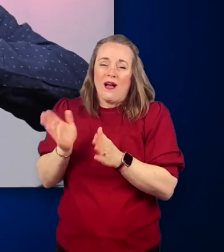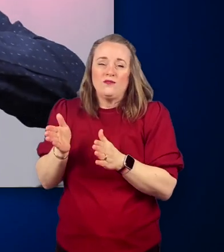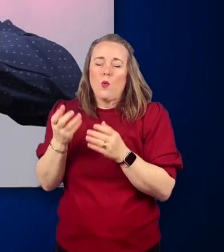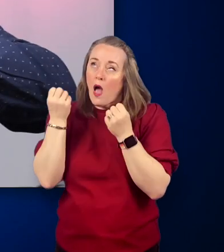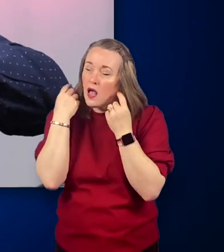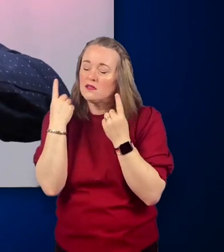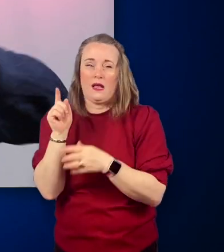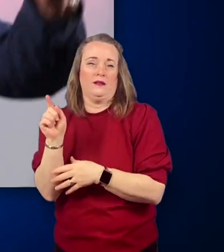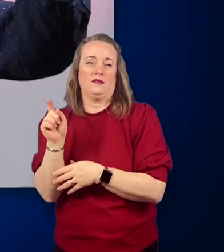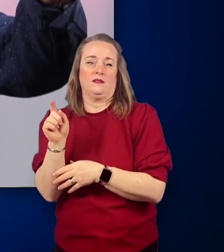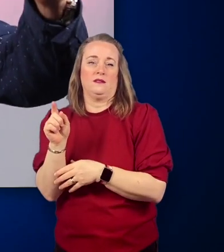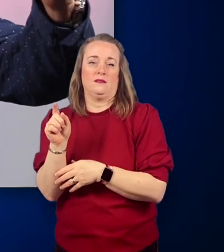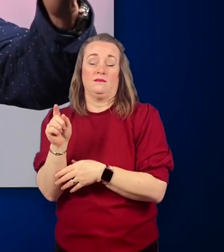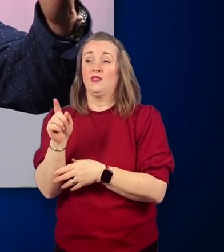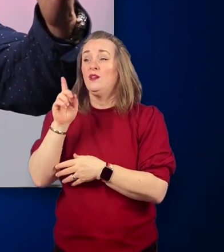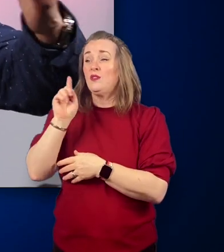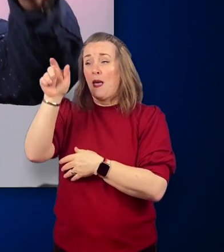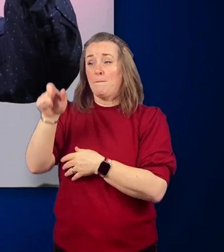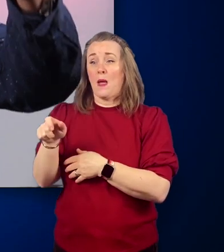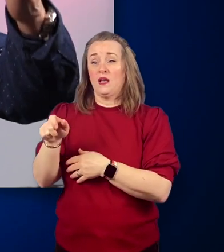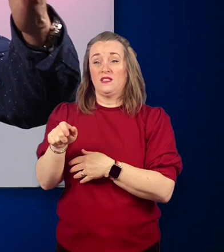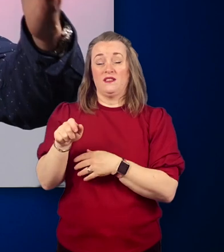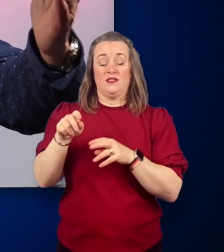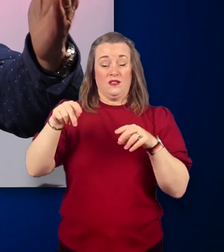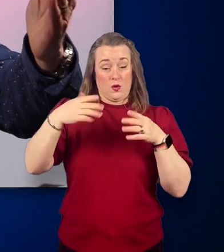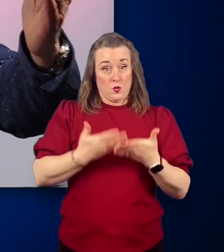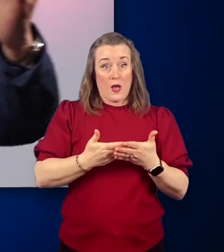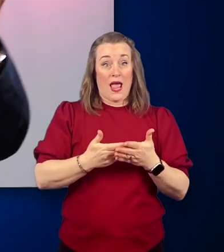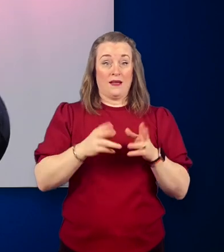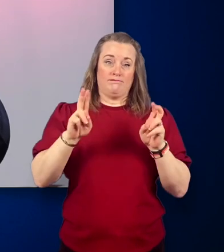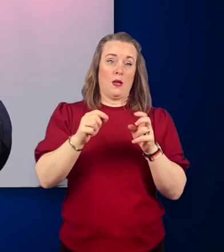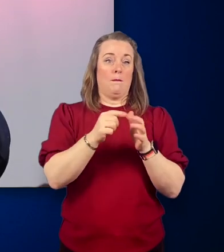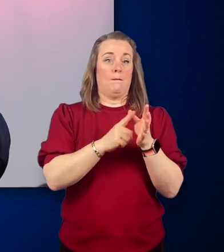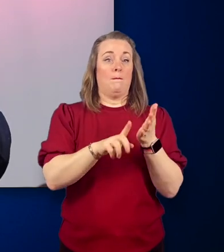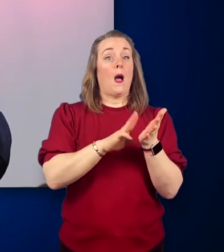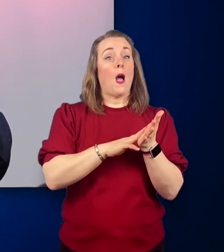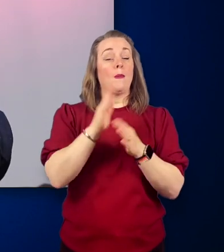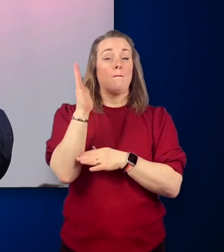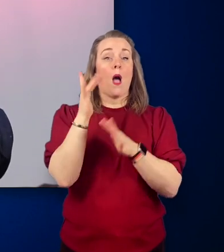this Palm Sunday and they celebrate a week on